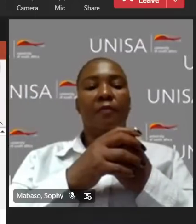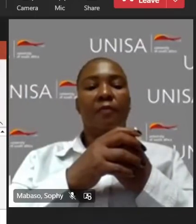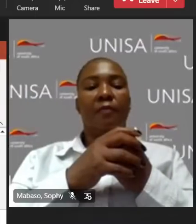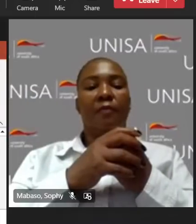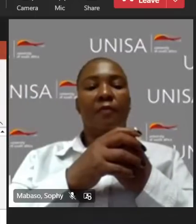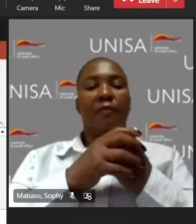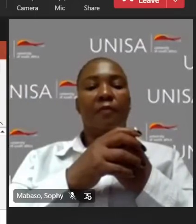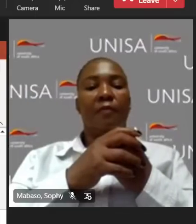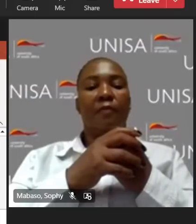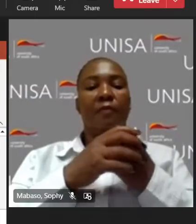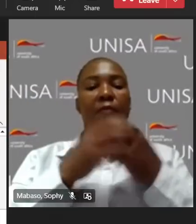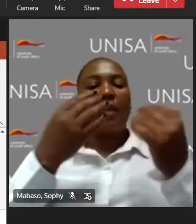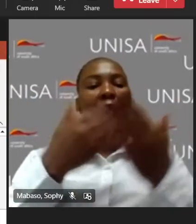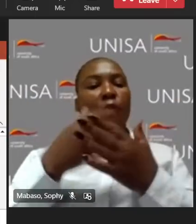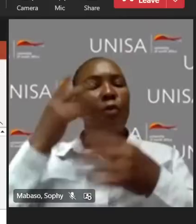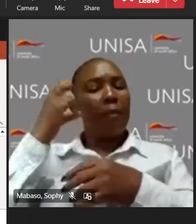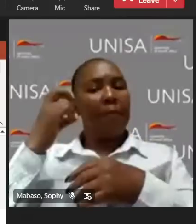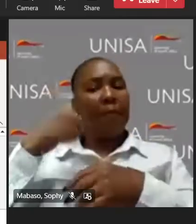Can you hear me?